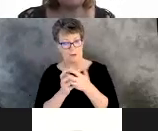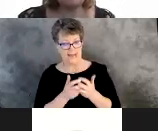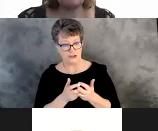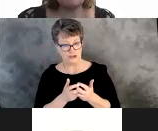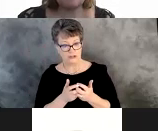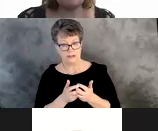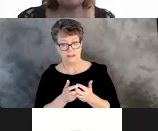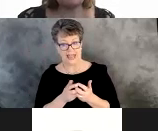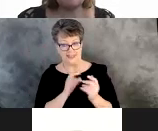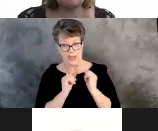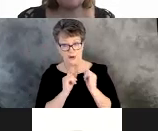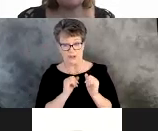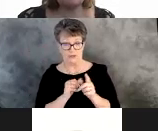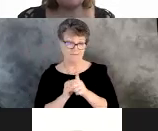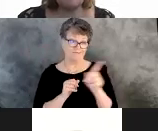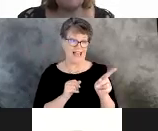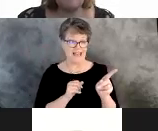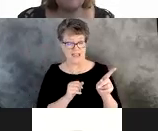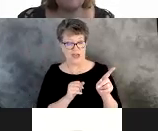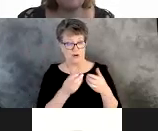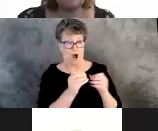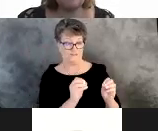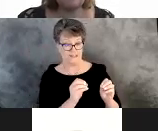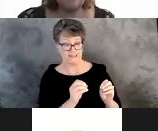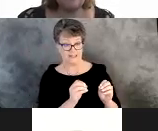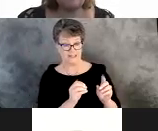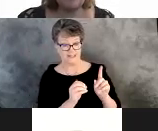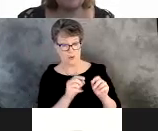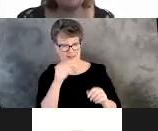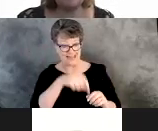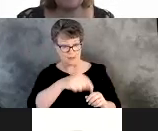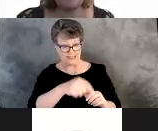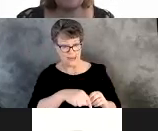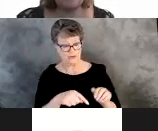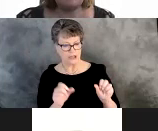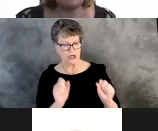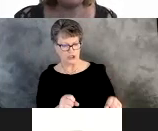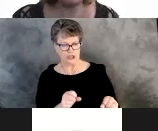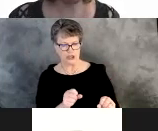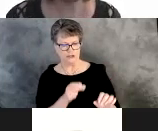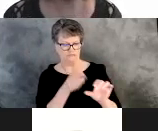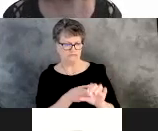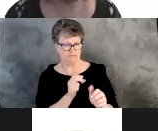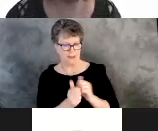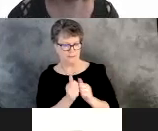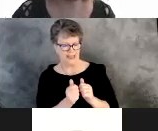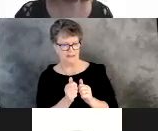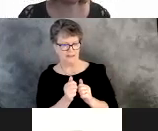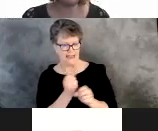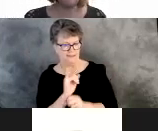the interview at another office or downstairs, she could potentially compete for that job and get the